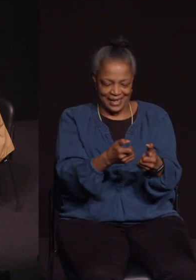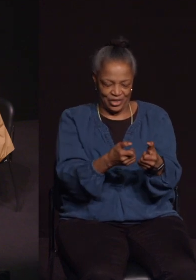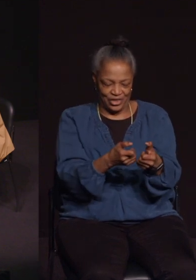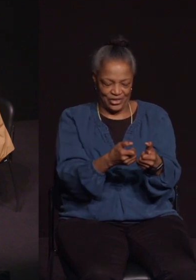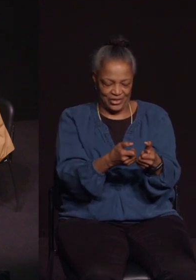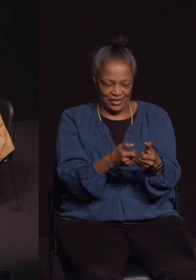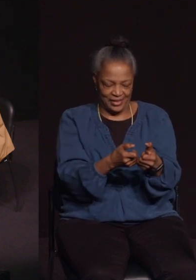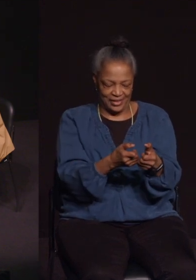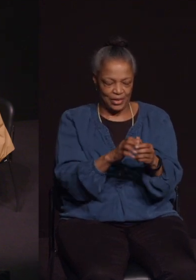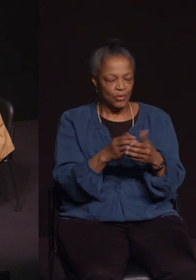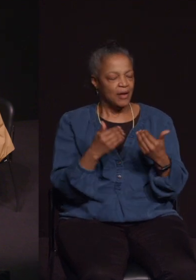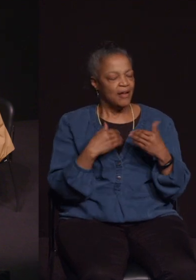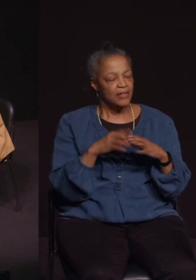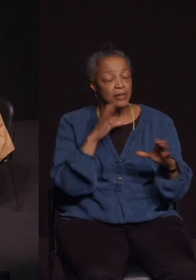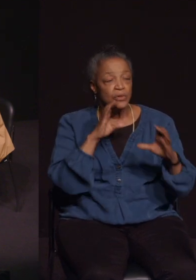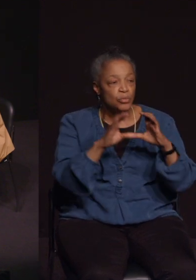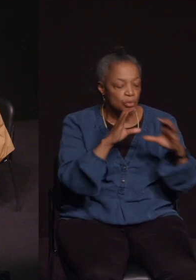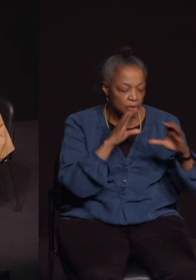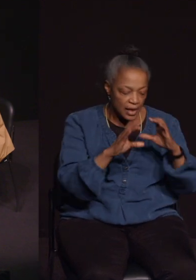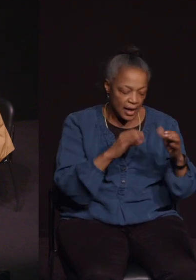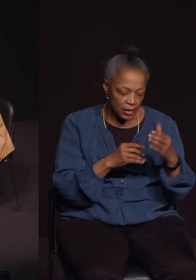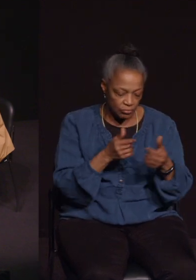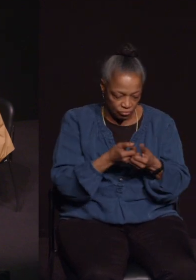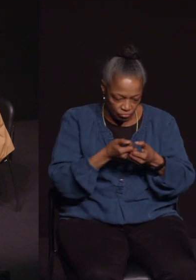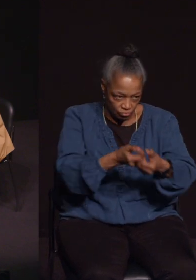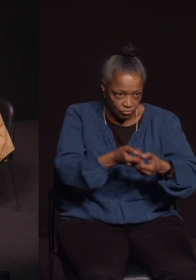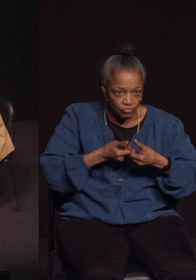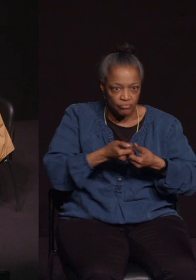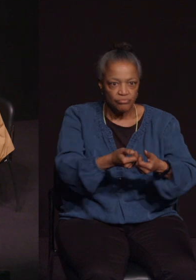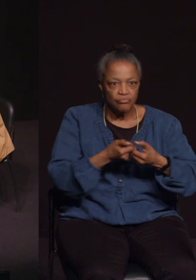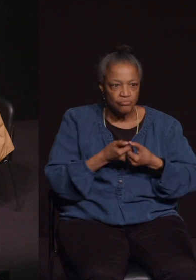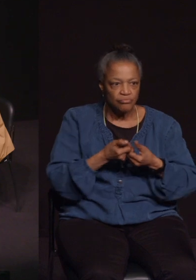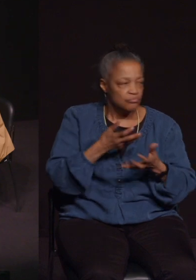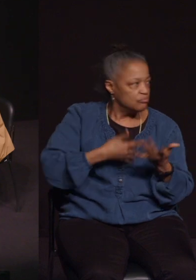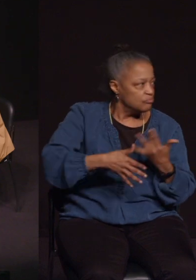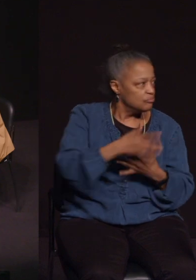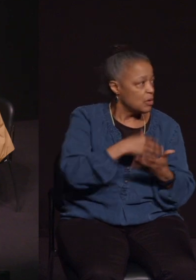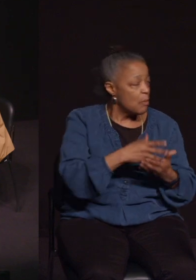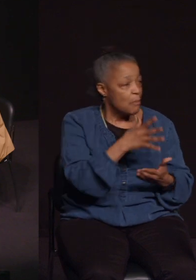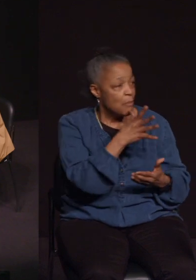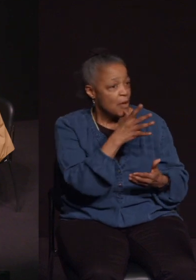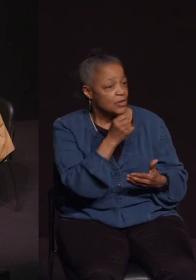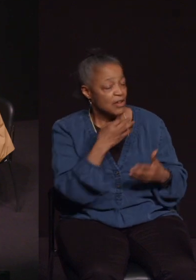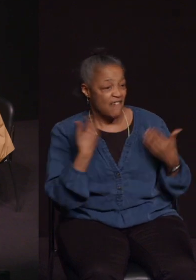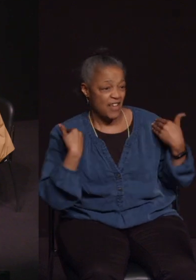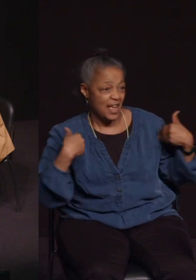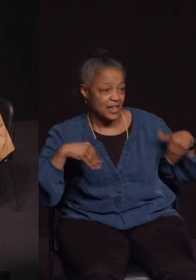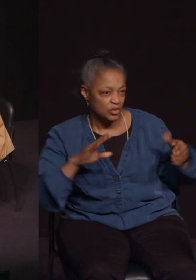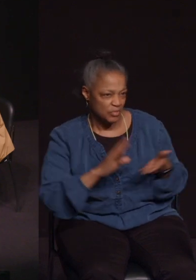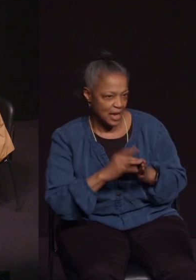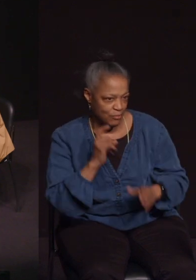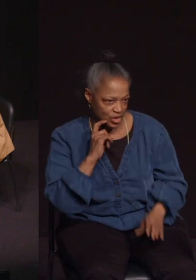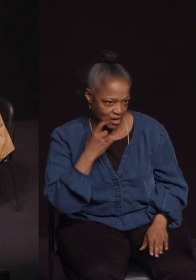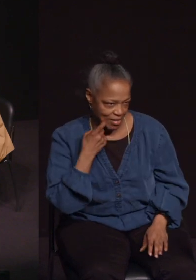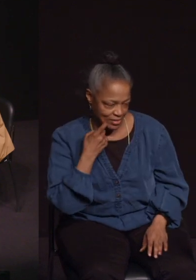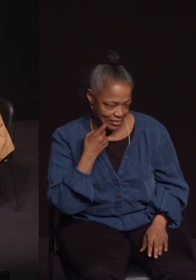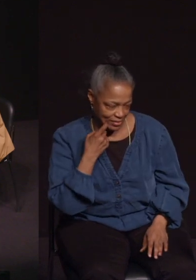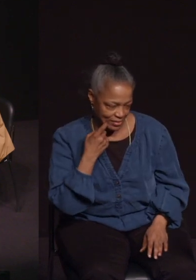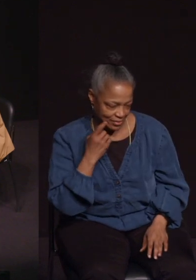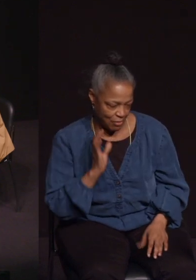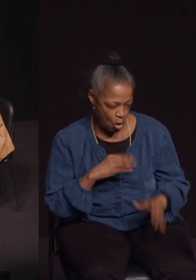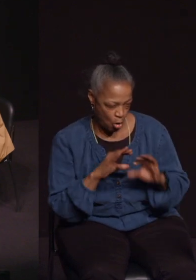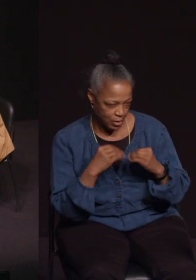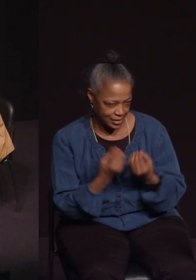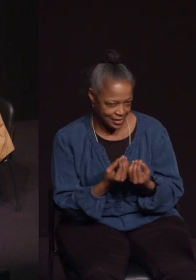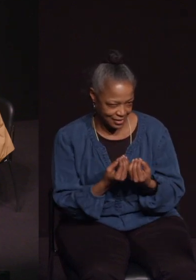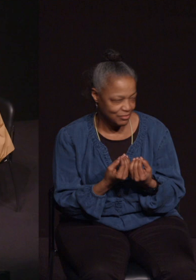we do a lot of communicating, you know, and the Mothers of an Angel got jealous about that, you know. We had to come